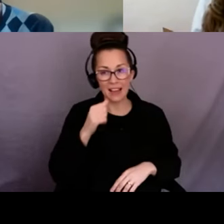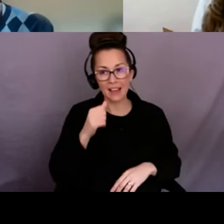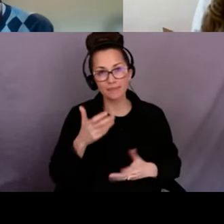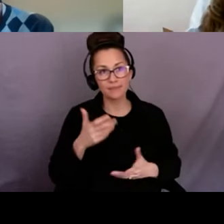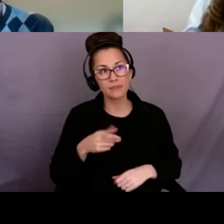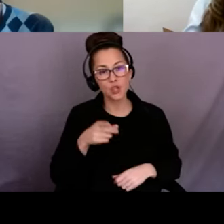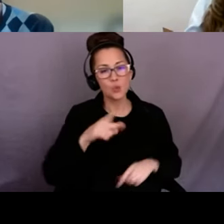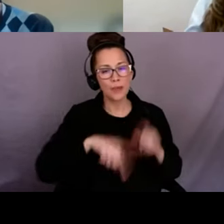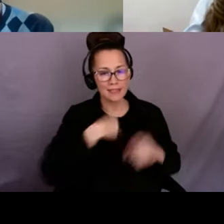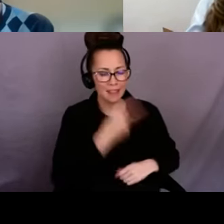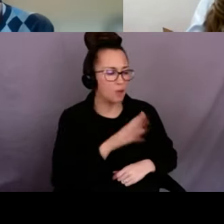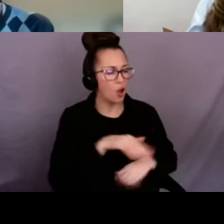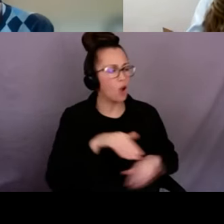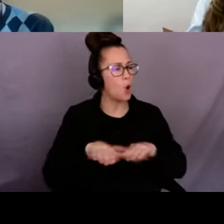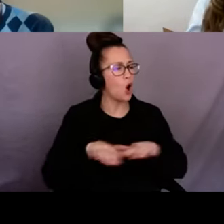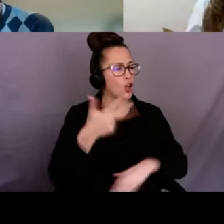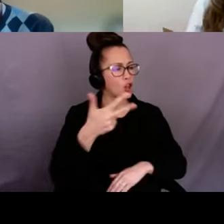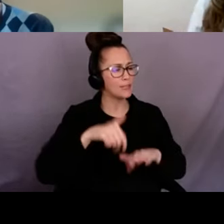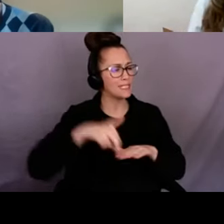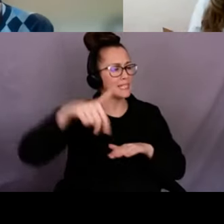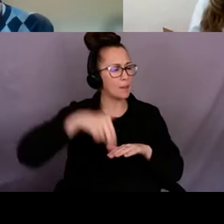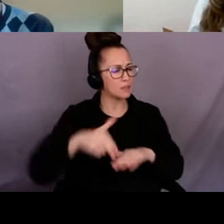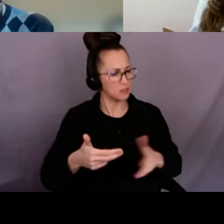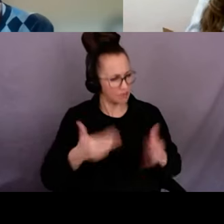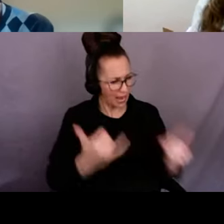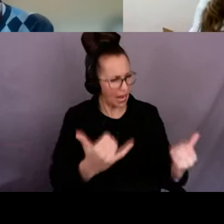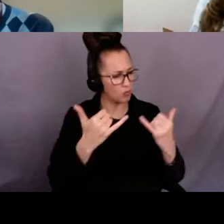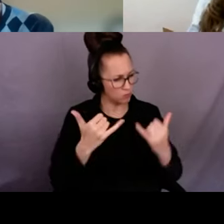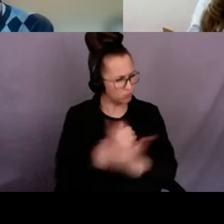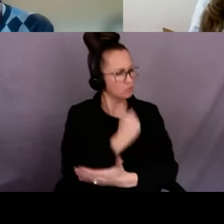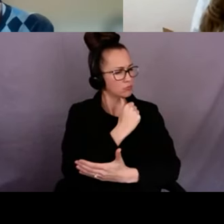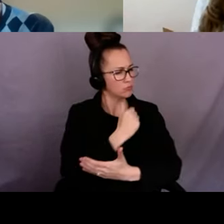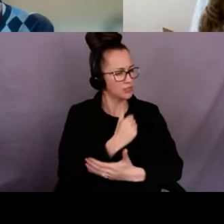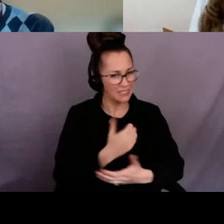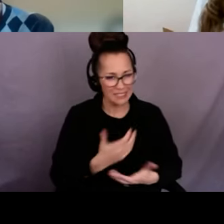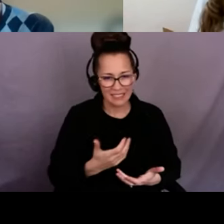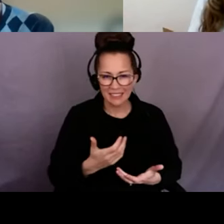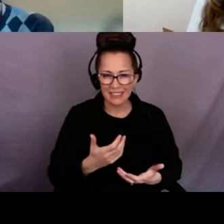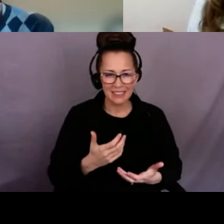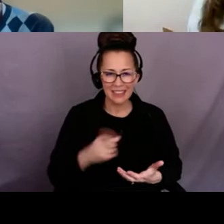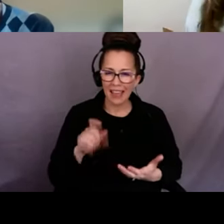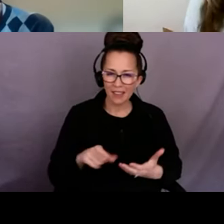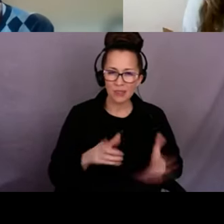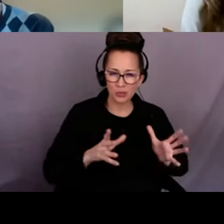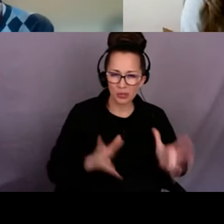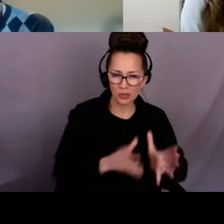you can tell them, let's walk up three steps in some situations, but there has to be another way to work around that. We've had more